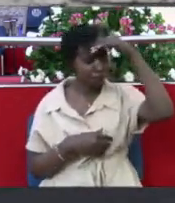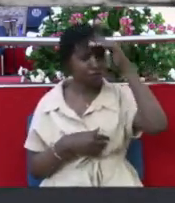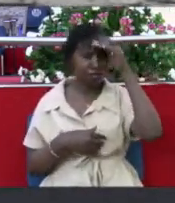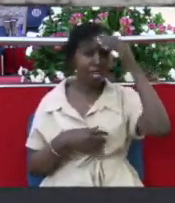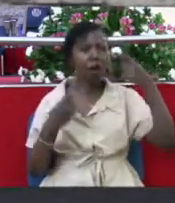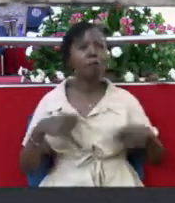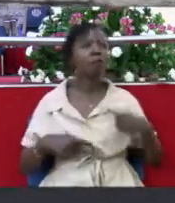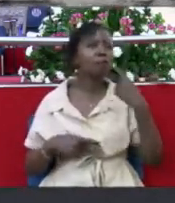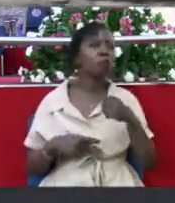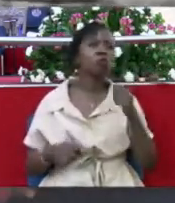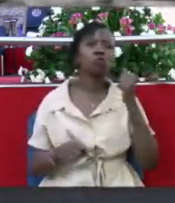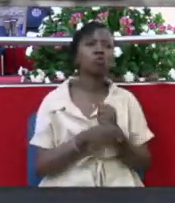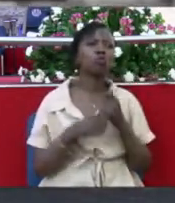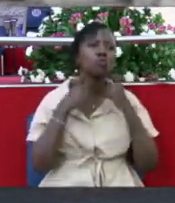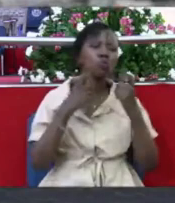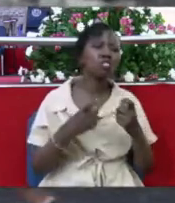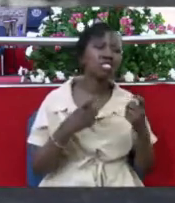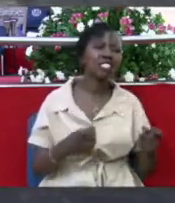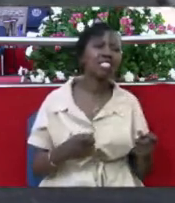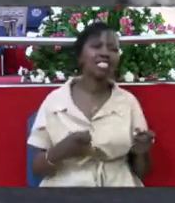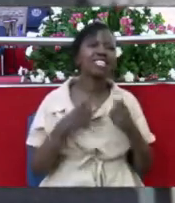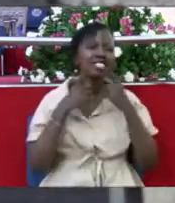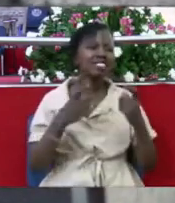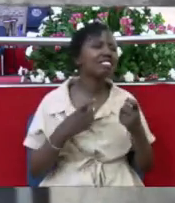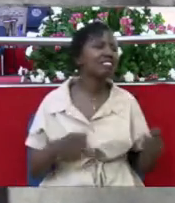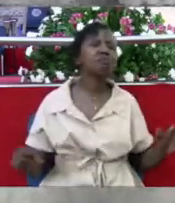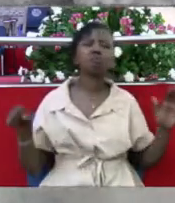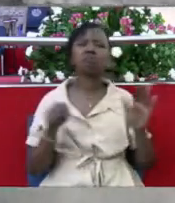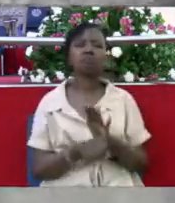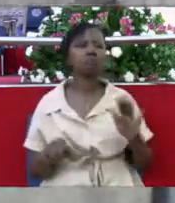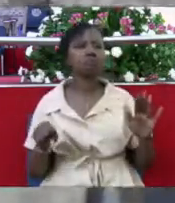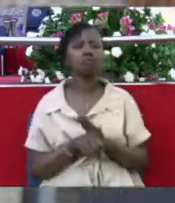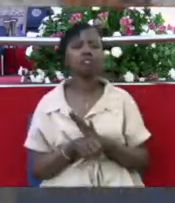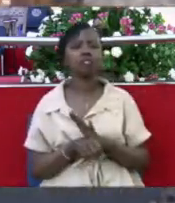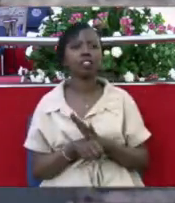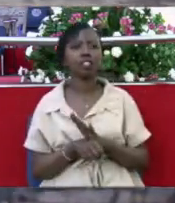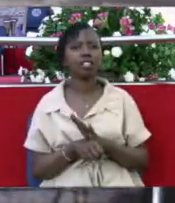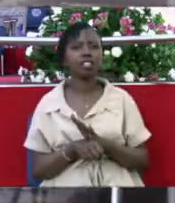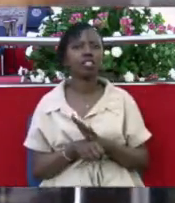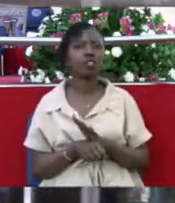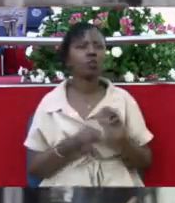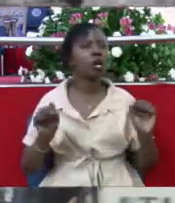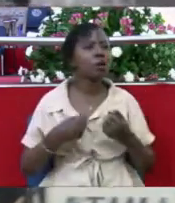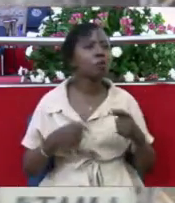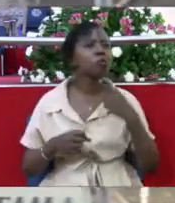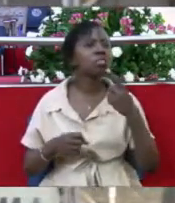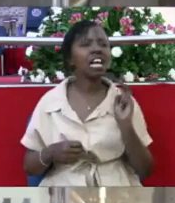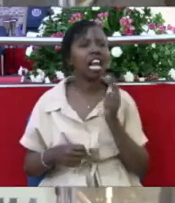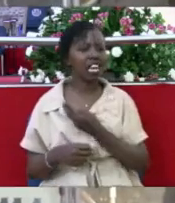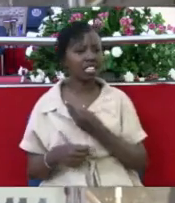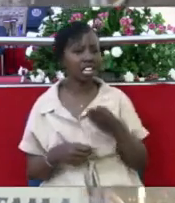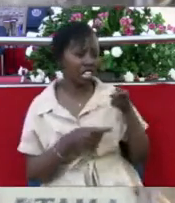evil. All kinds of evil doers. You cannot tell us this is your